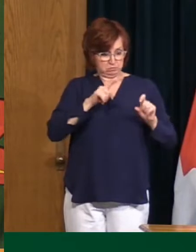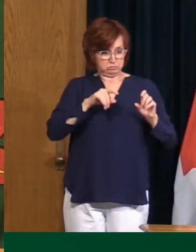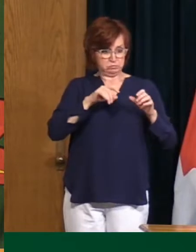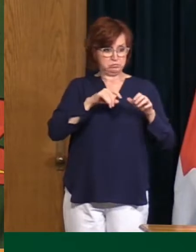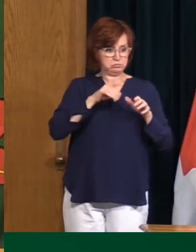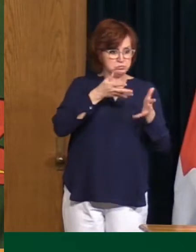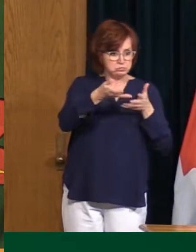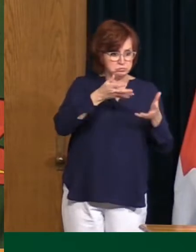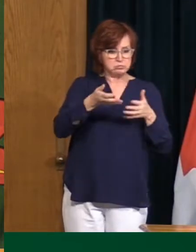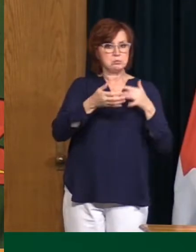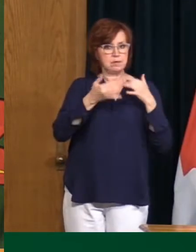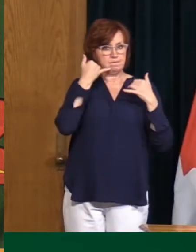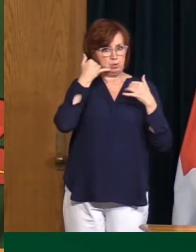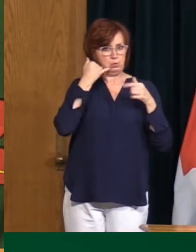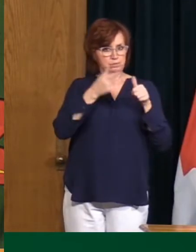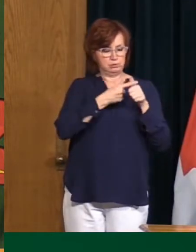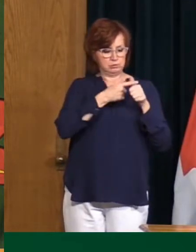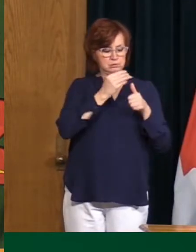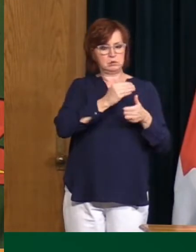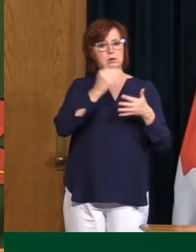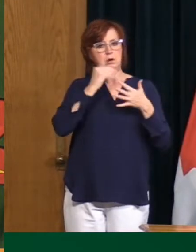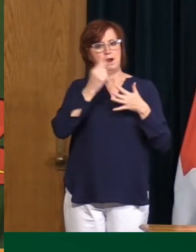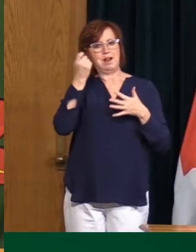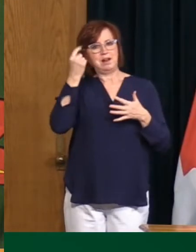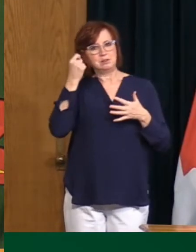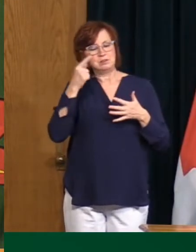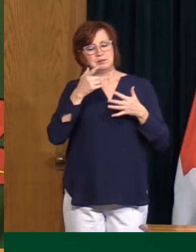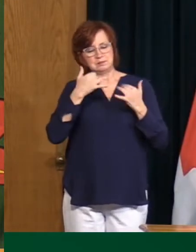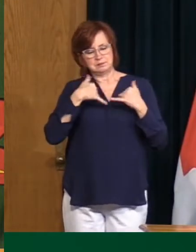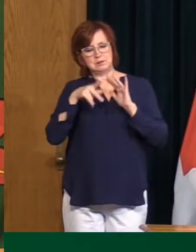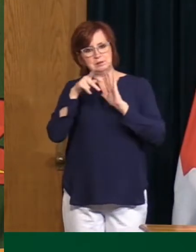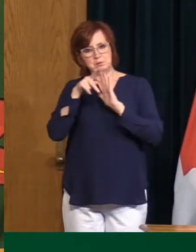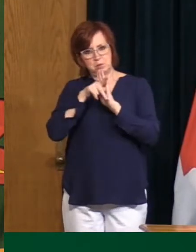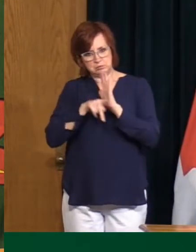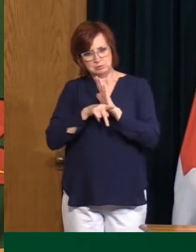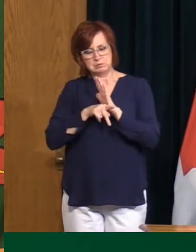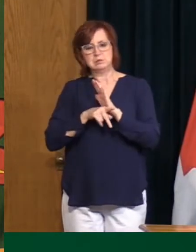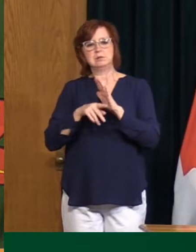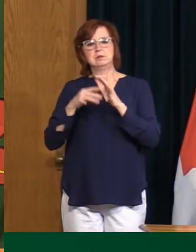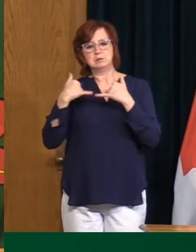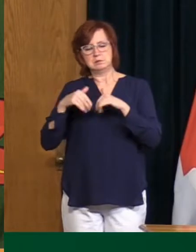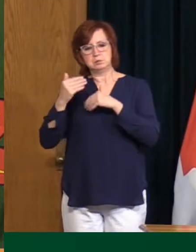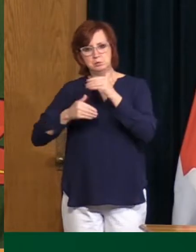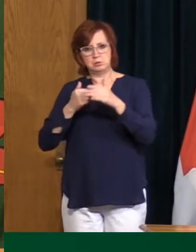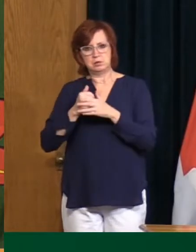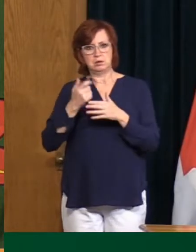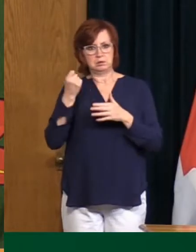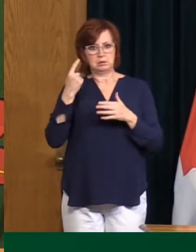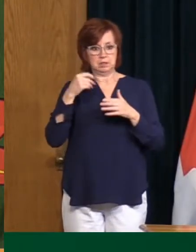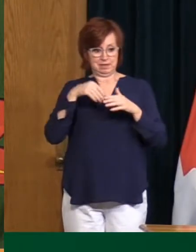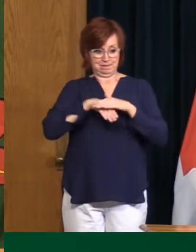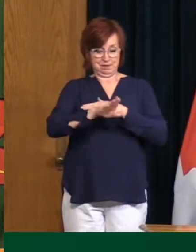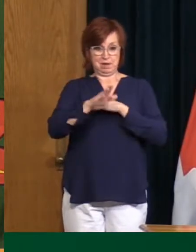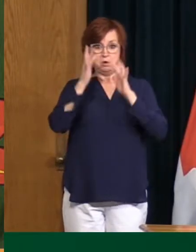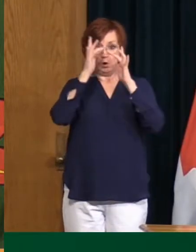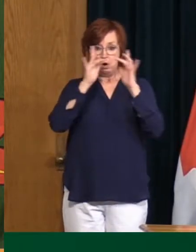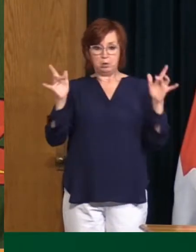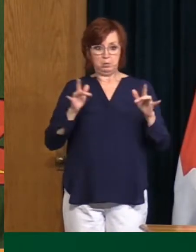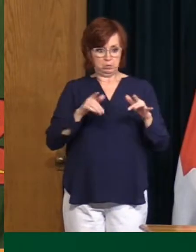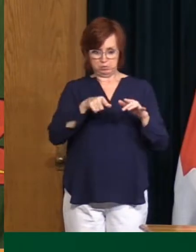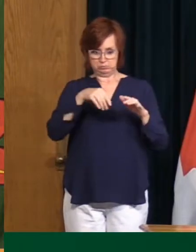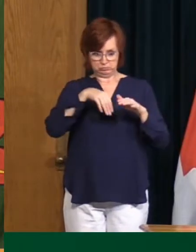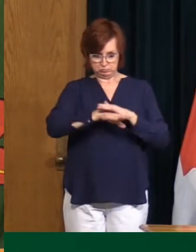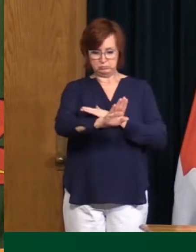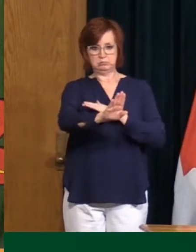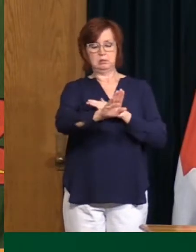and processes, especially with respect to how we will test patients inside our healthcare facilities in the upcoming days and weeks, and we will continue